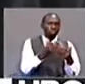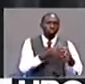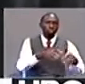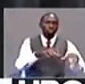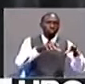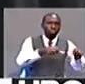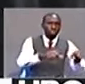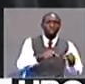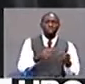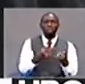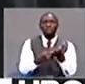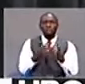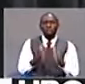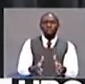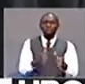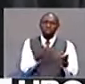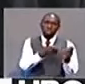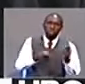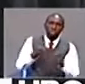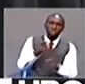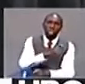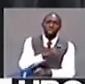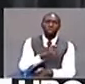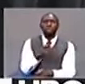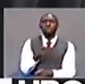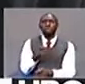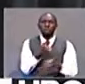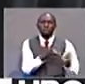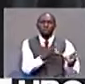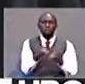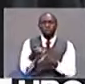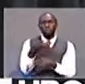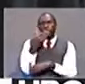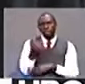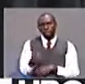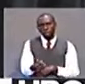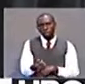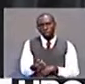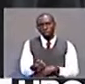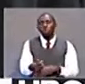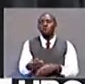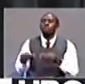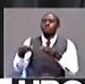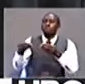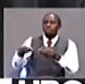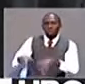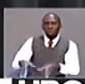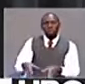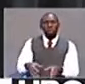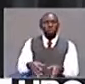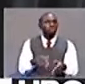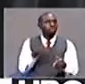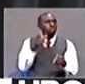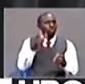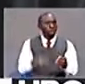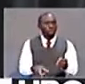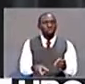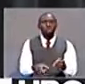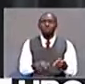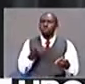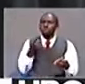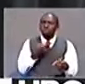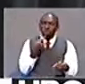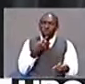Ugandans, they should change for the better. Madam Speaker, we have lost a person who has been a unifying